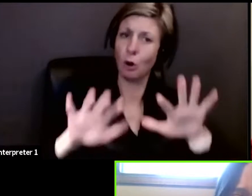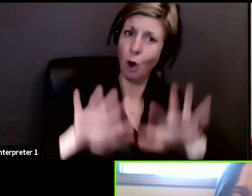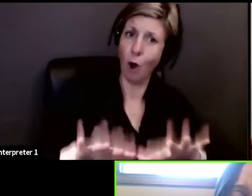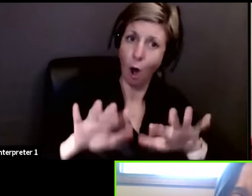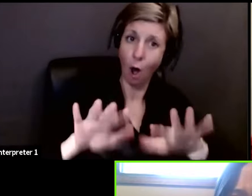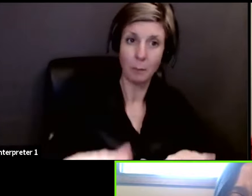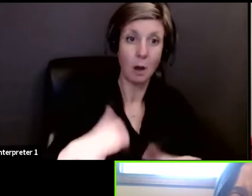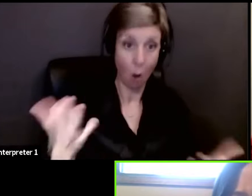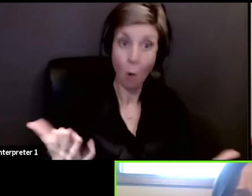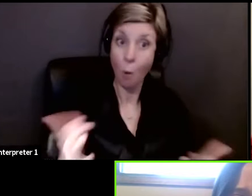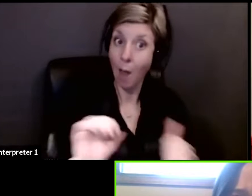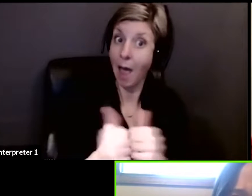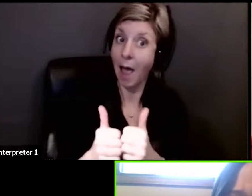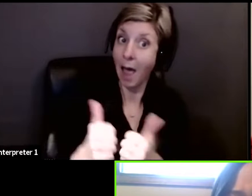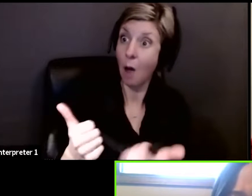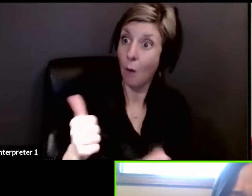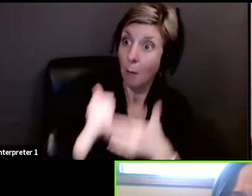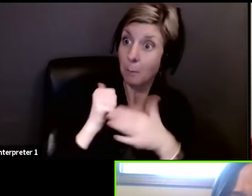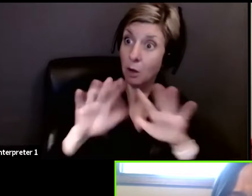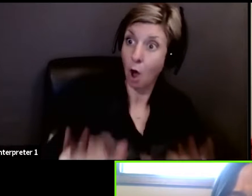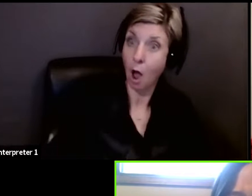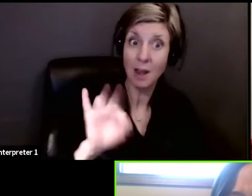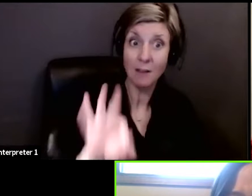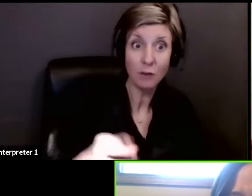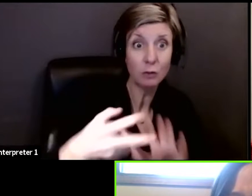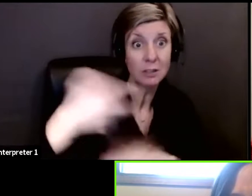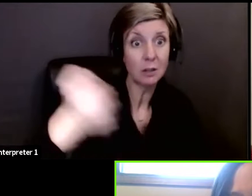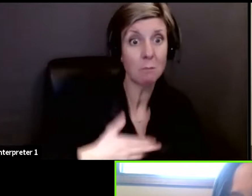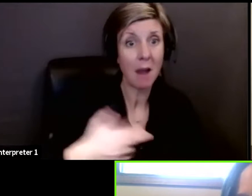When someone steals my fucking wheelchair.